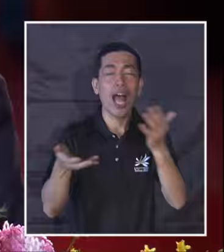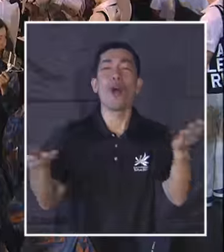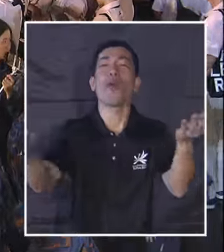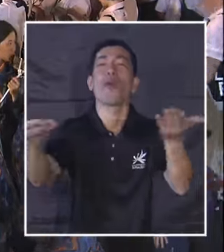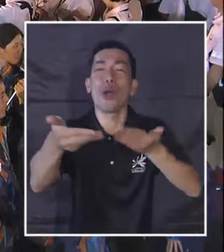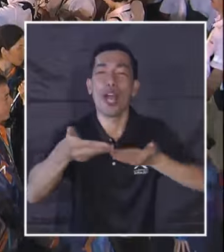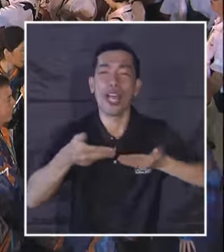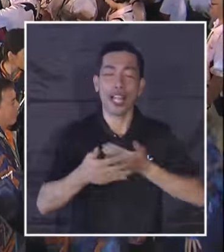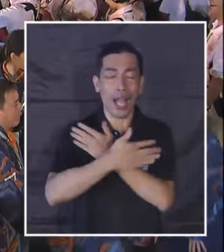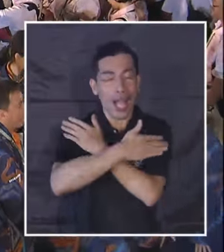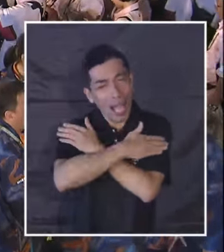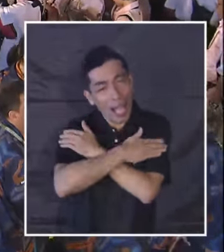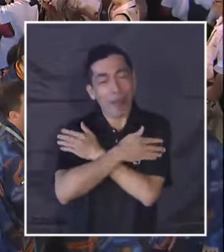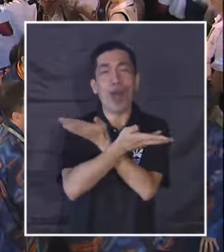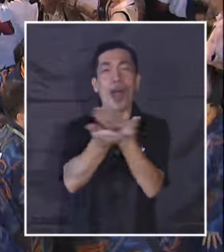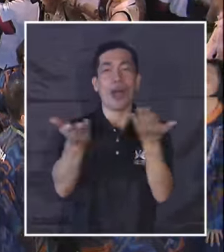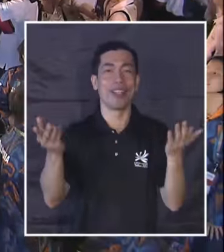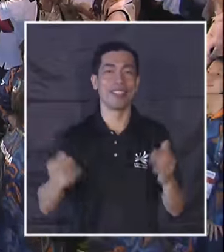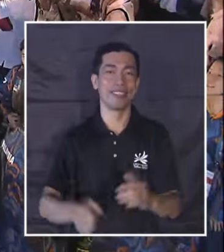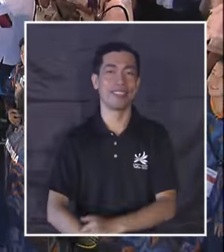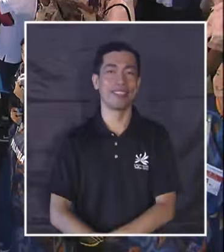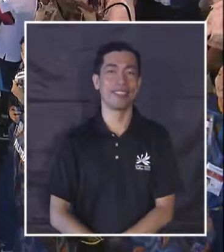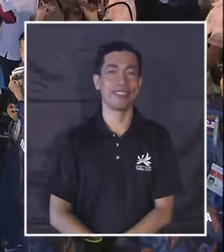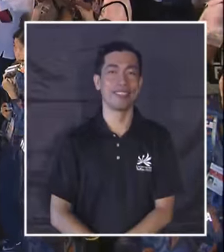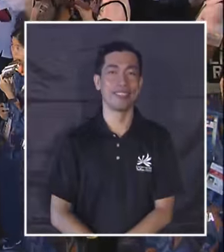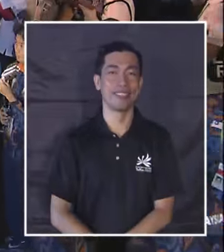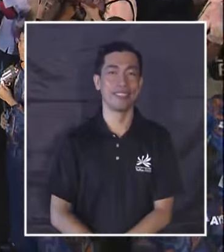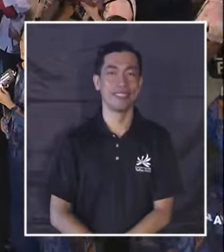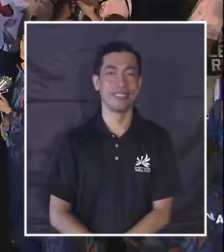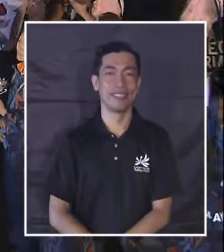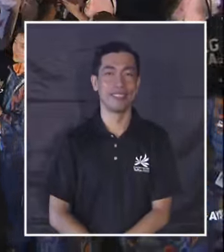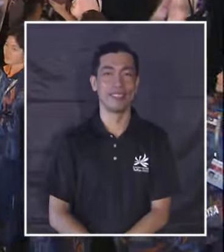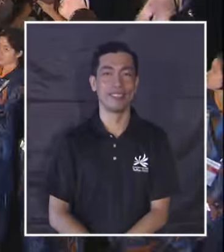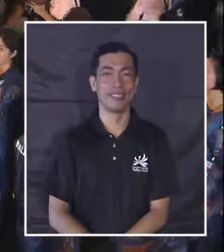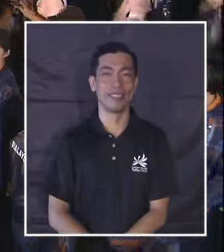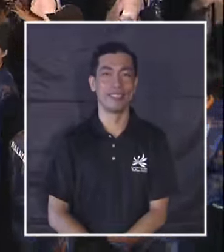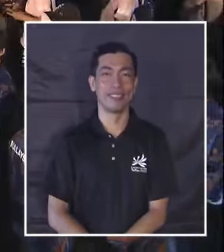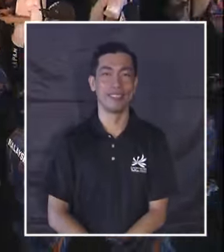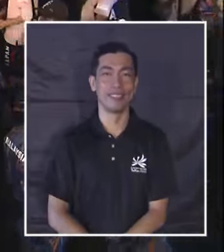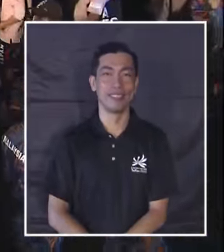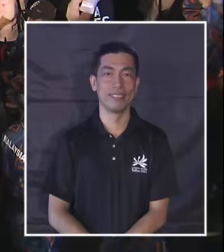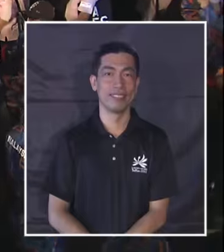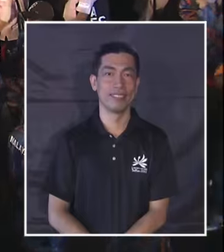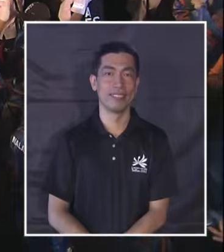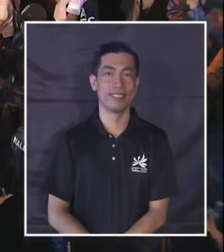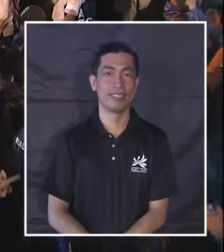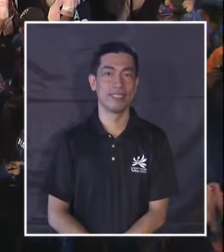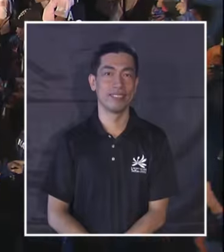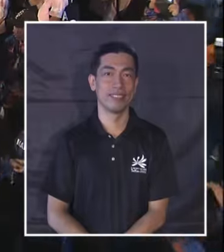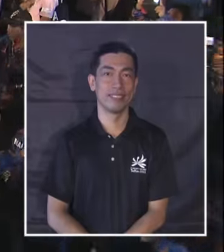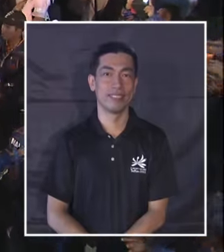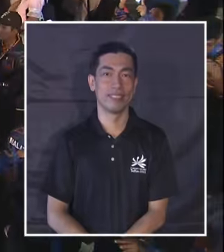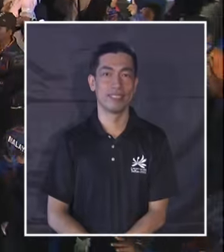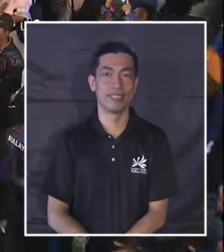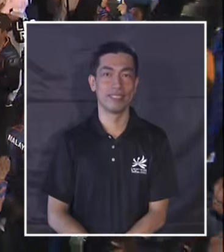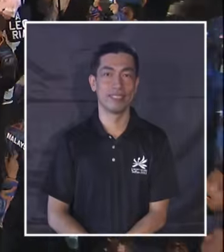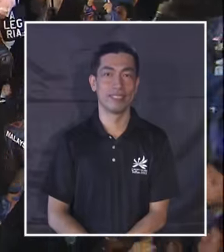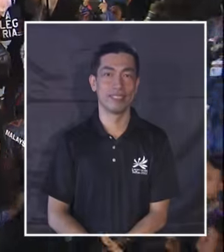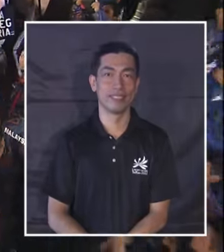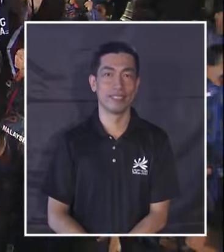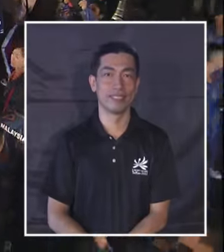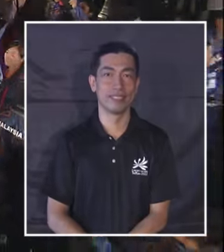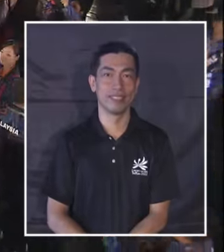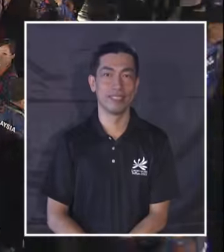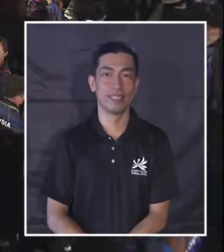I would also like to remind the citizens of Taoyuan, if you happen to bump into